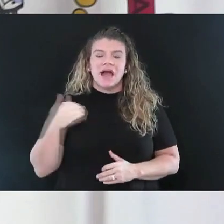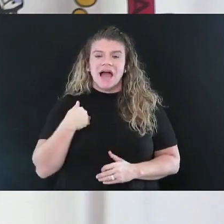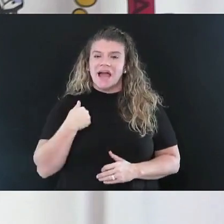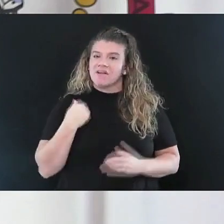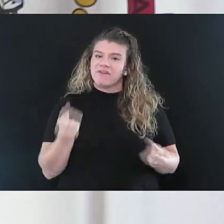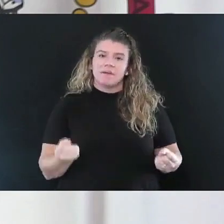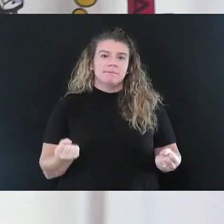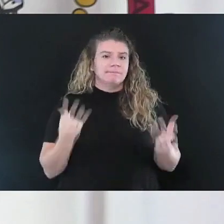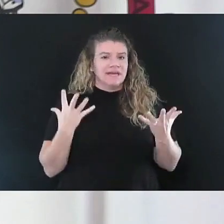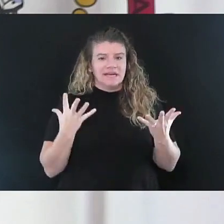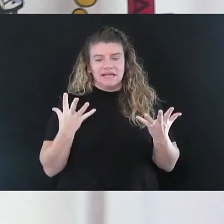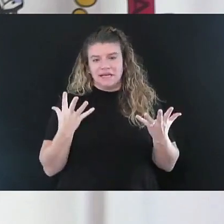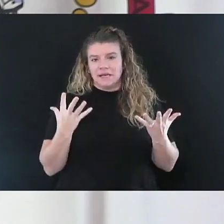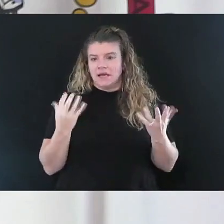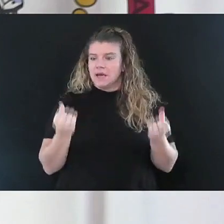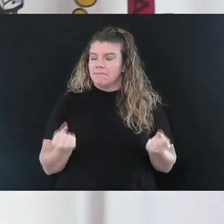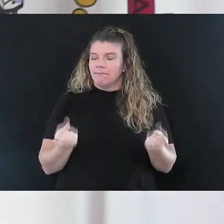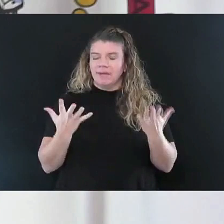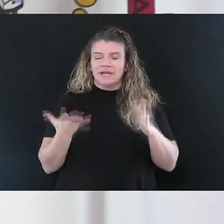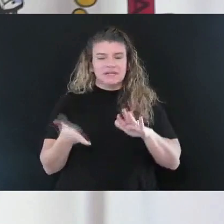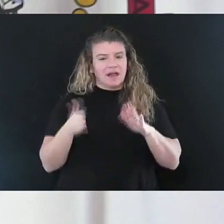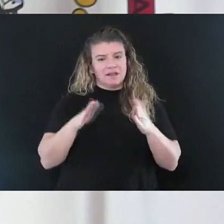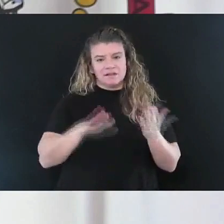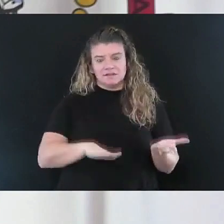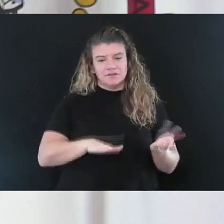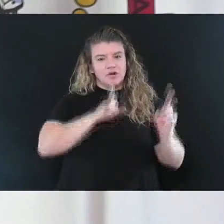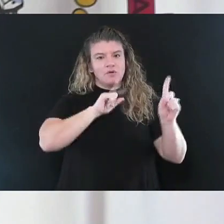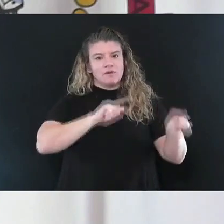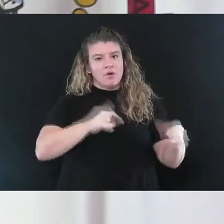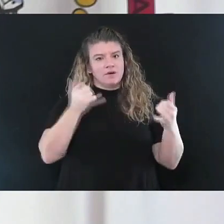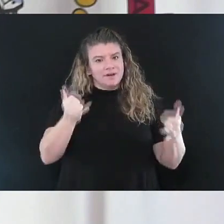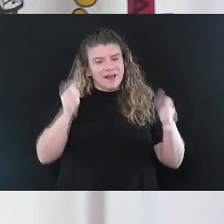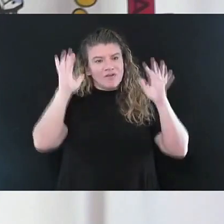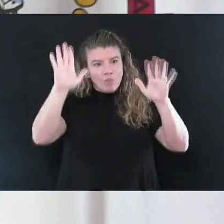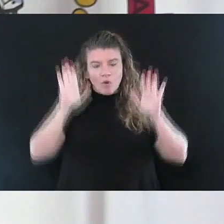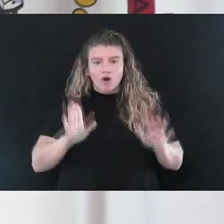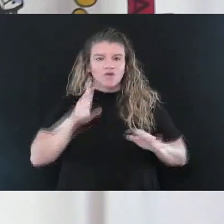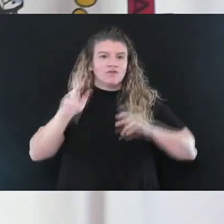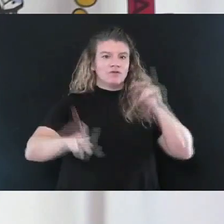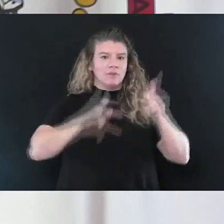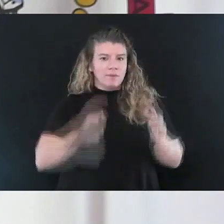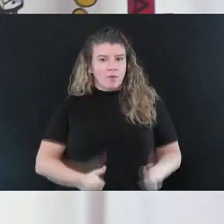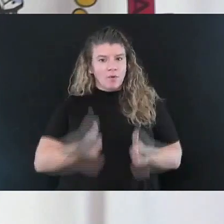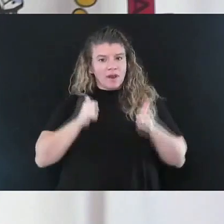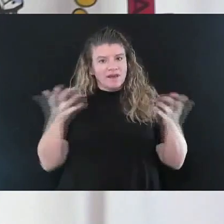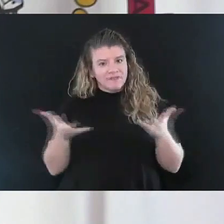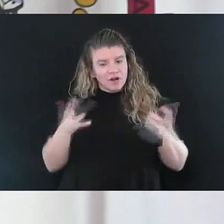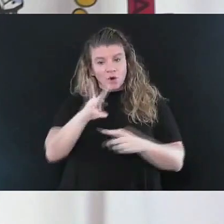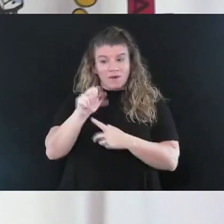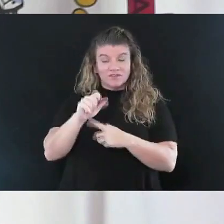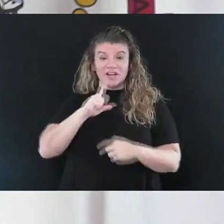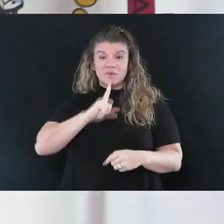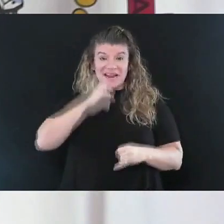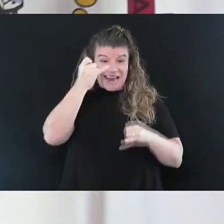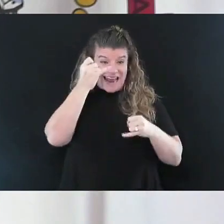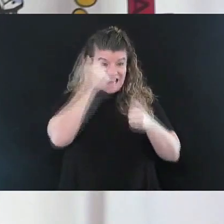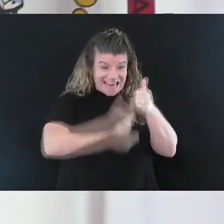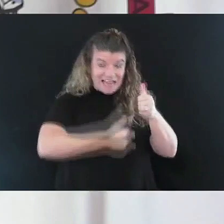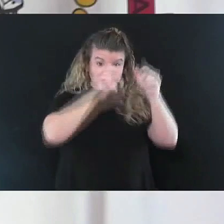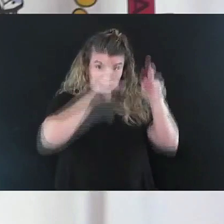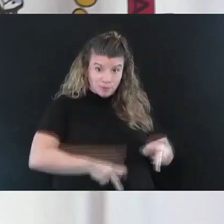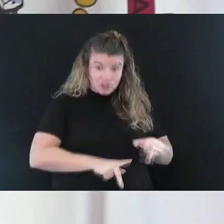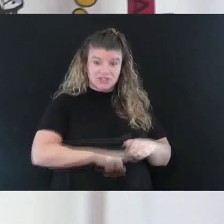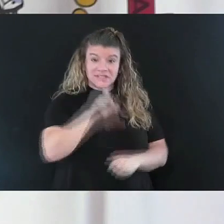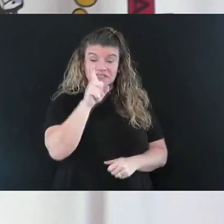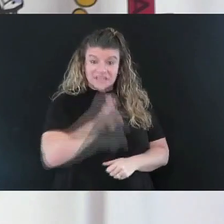many deaths of great West Virginians to report to you today, and every last one of them needs to